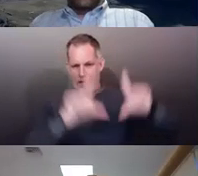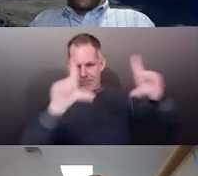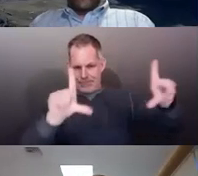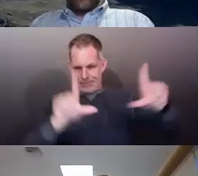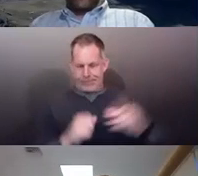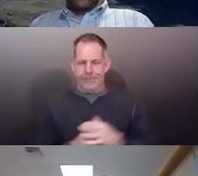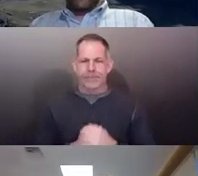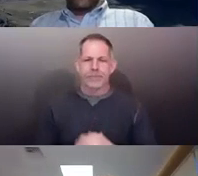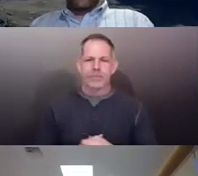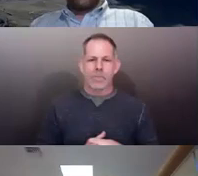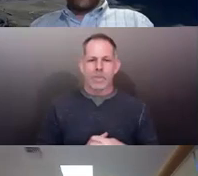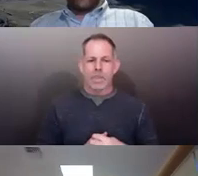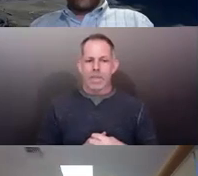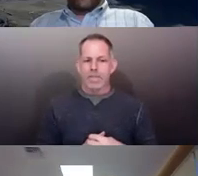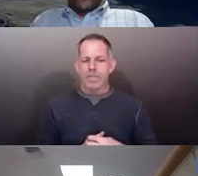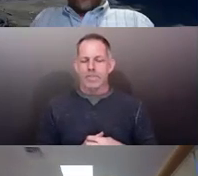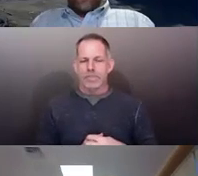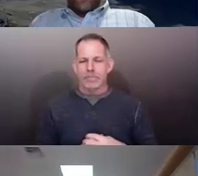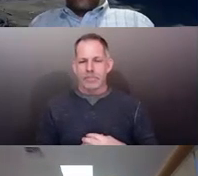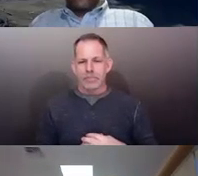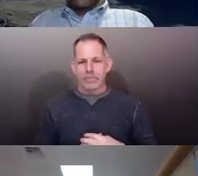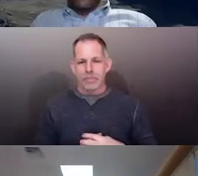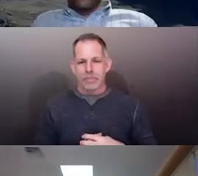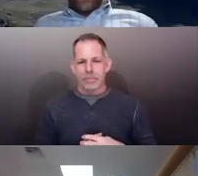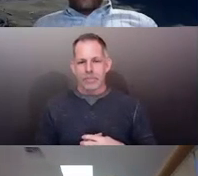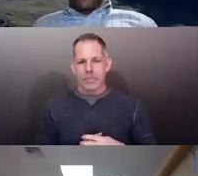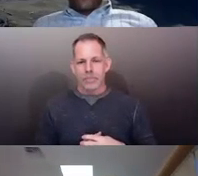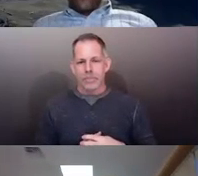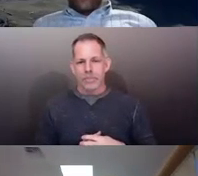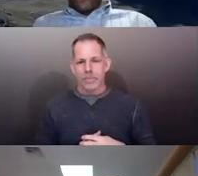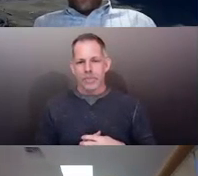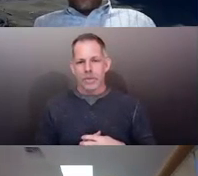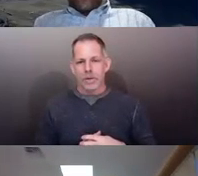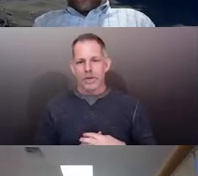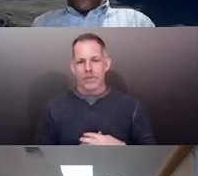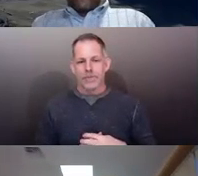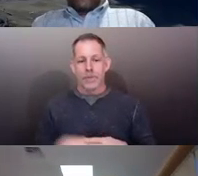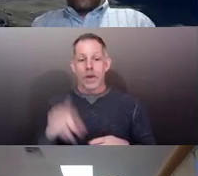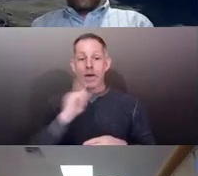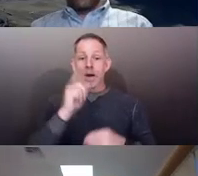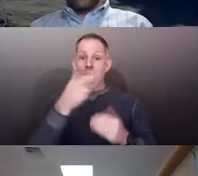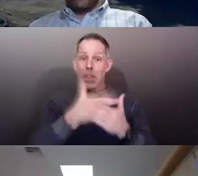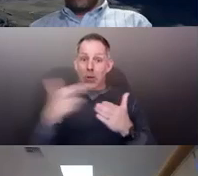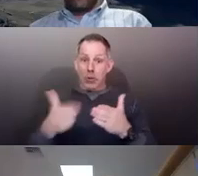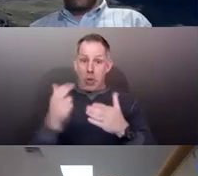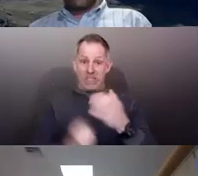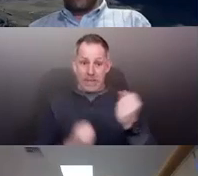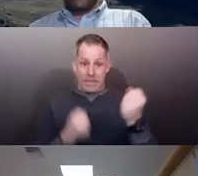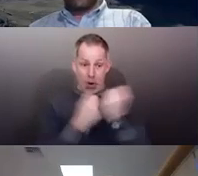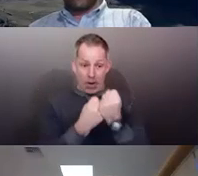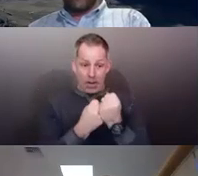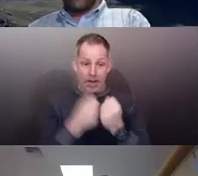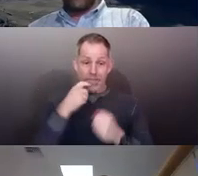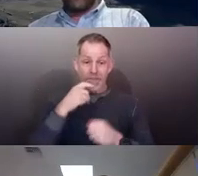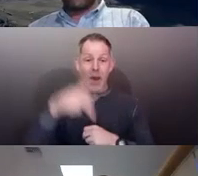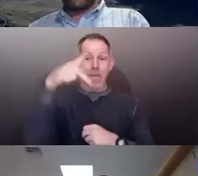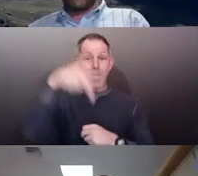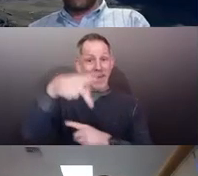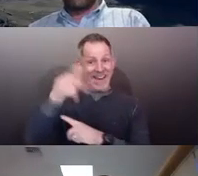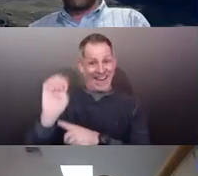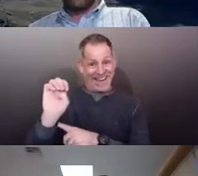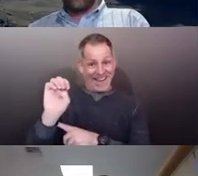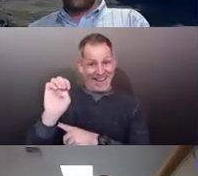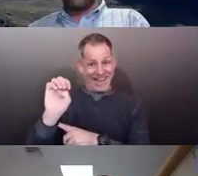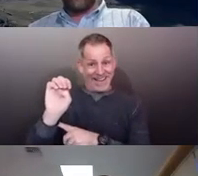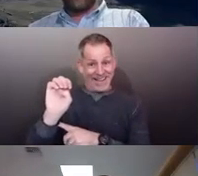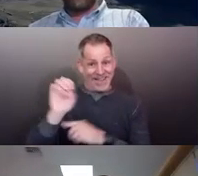Supporting resource requests, another one of our goals. Personal protective equipment, as the executive mentioned, is a huge piece, no pun intended,